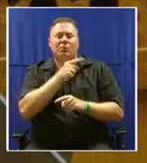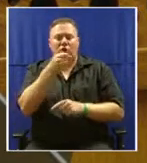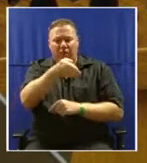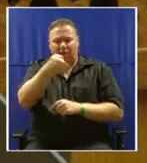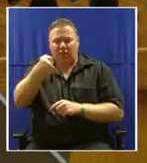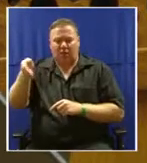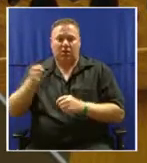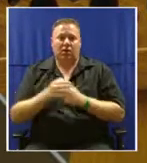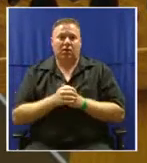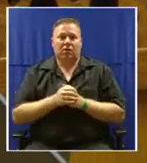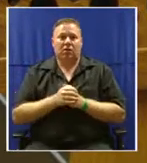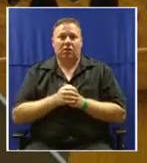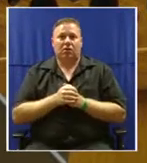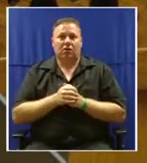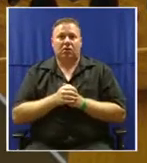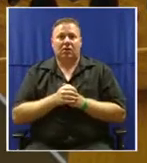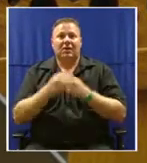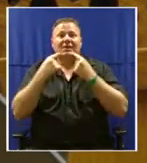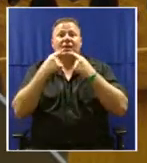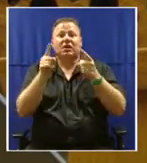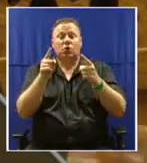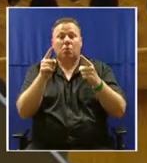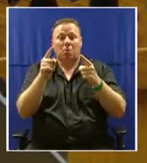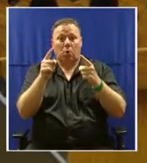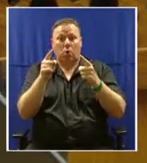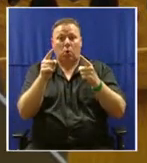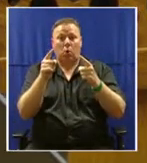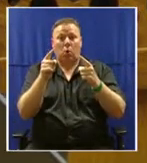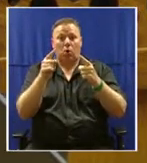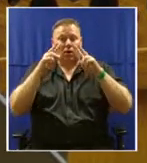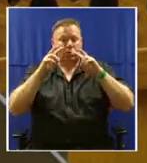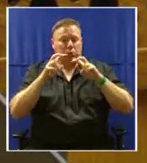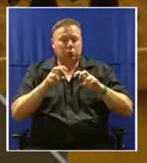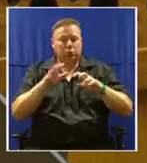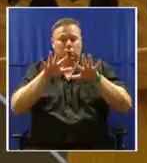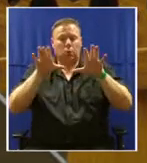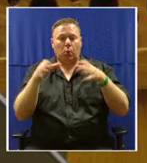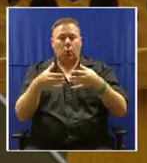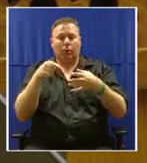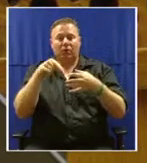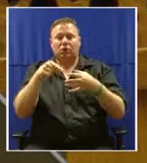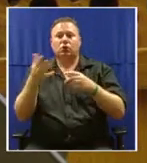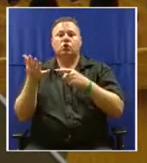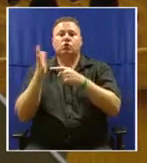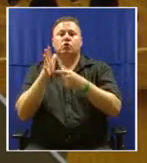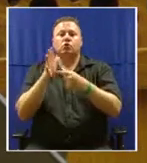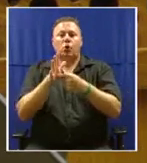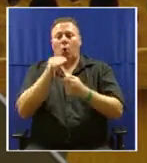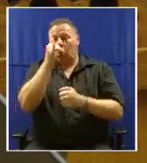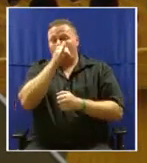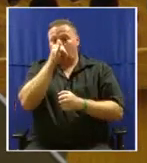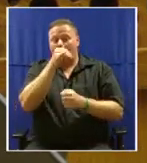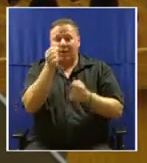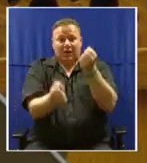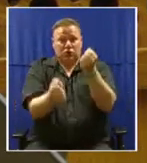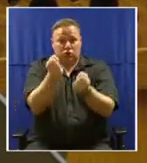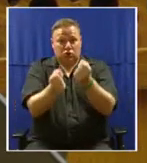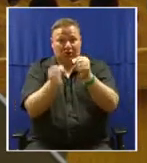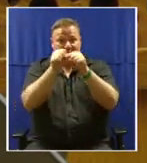Now, testimony of the commission has shown how the criminal justice system